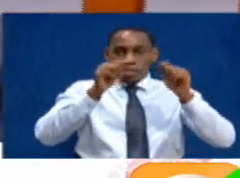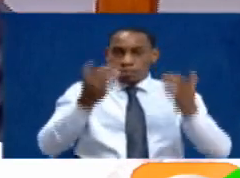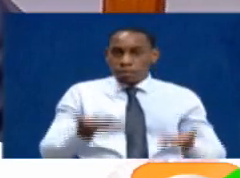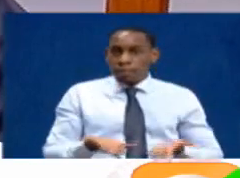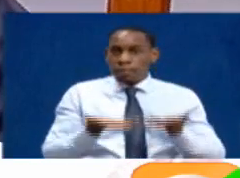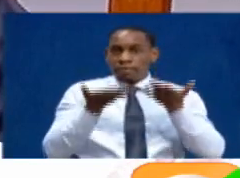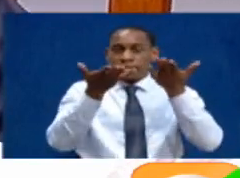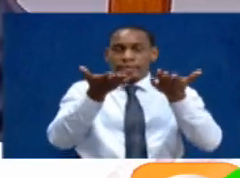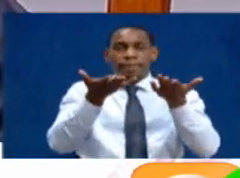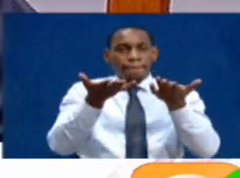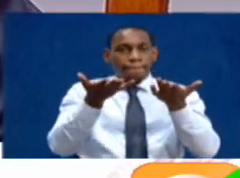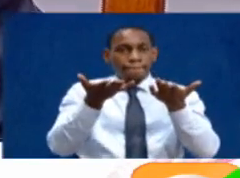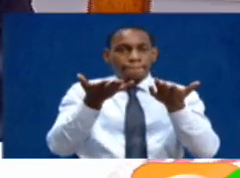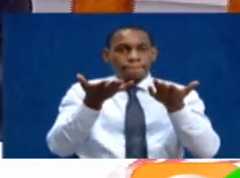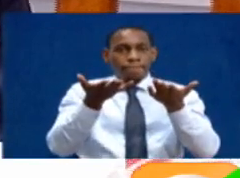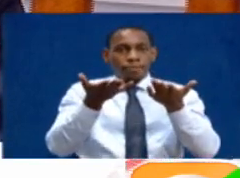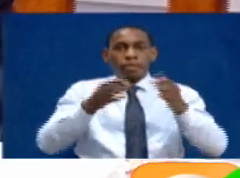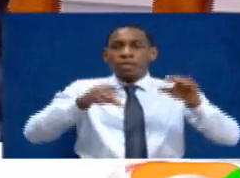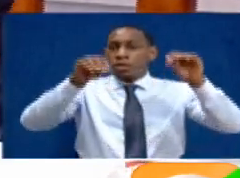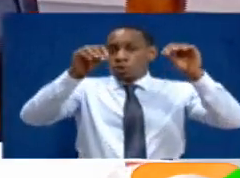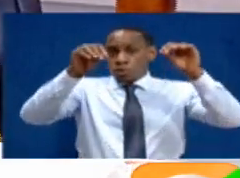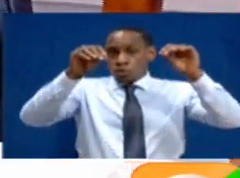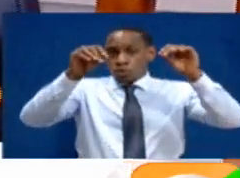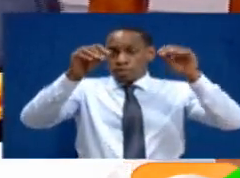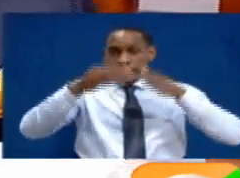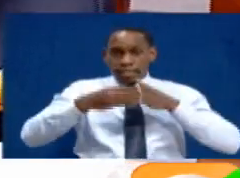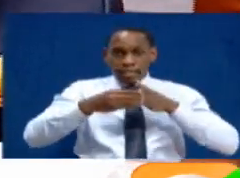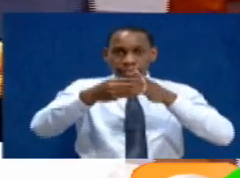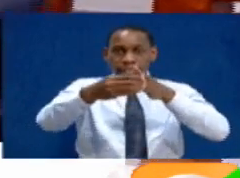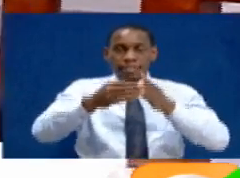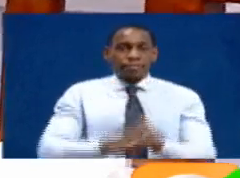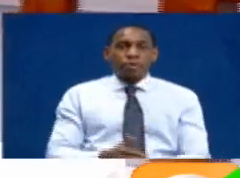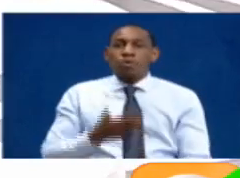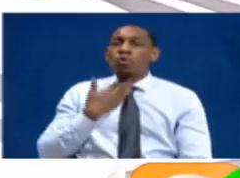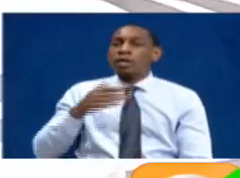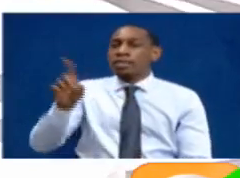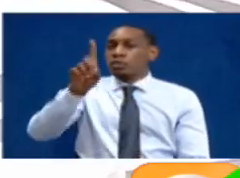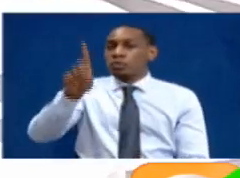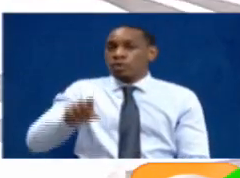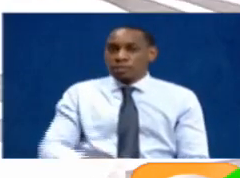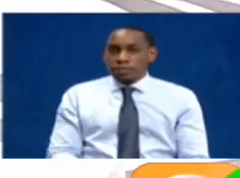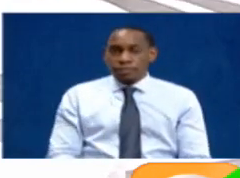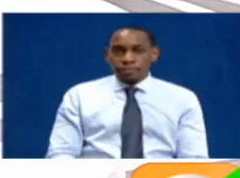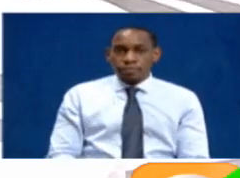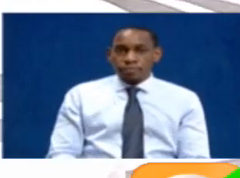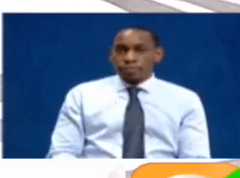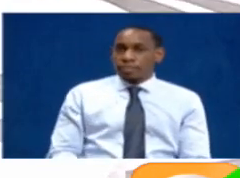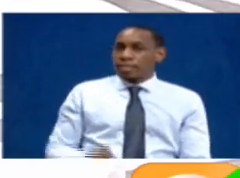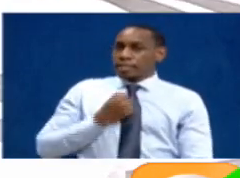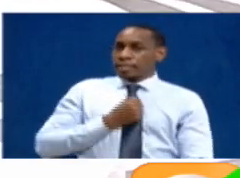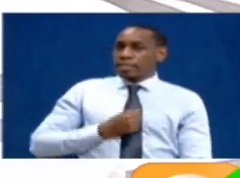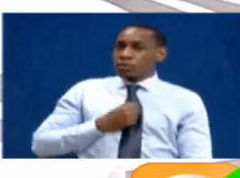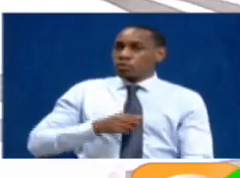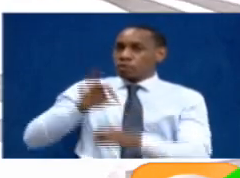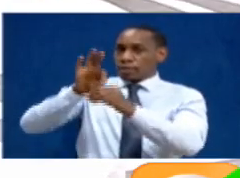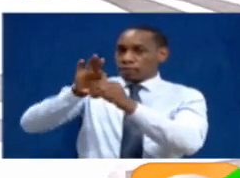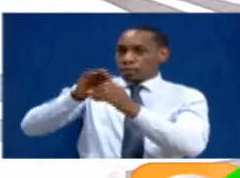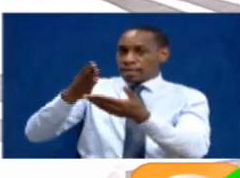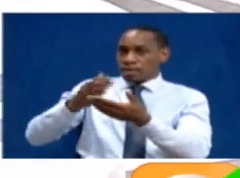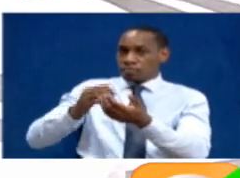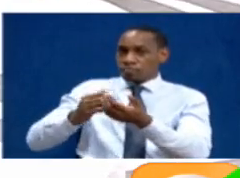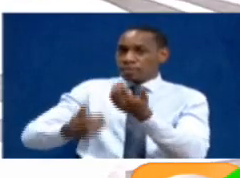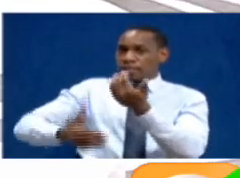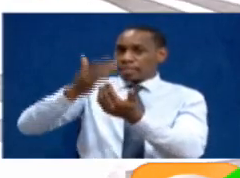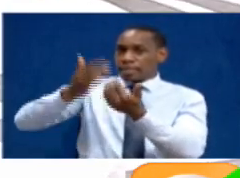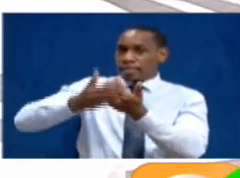providing high quality leadership. But let me ask you this, SG. The sympathy vote is swinging towards